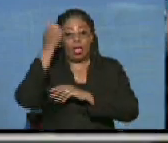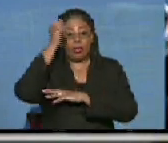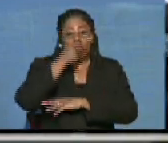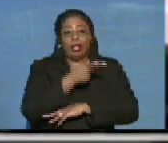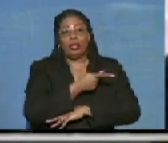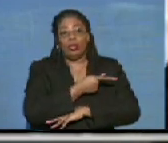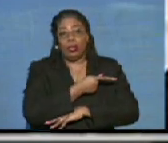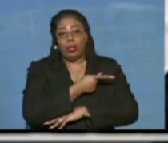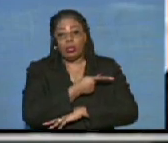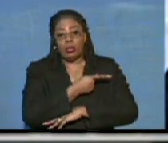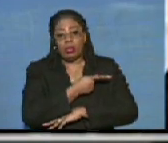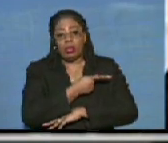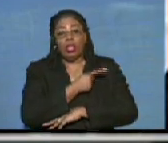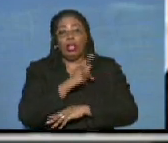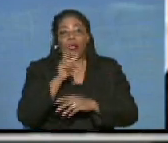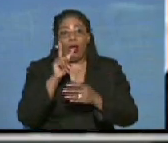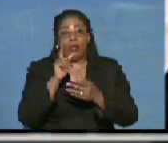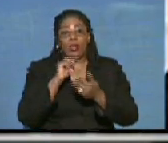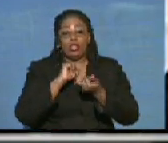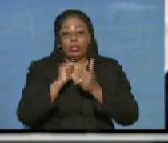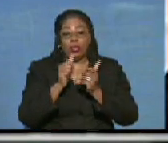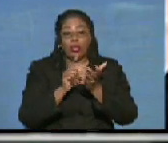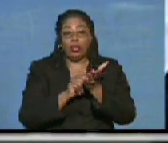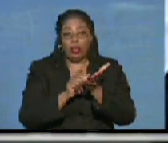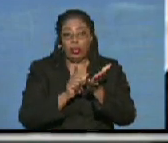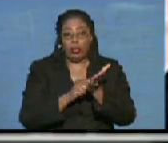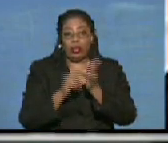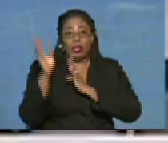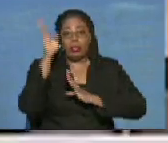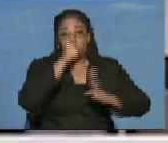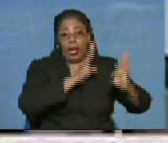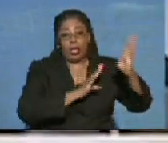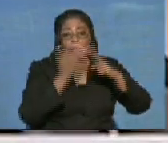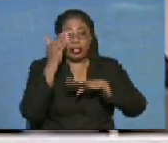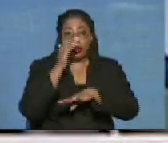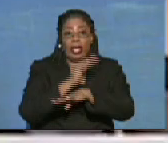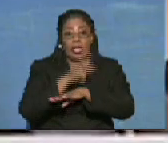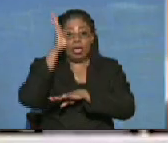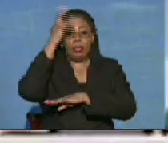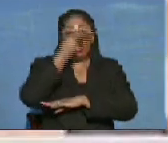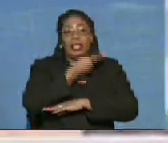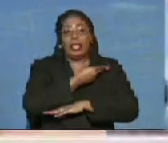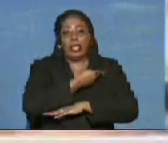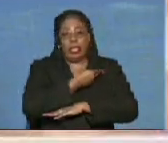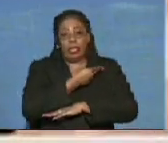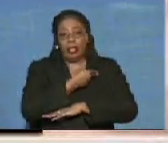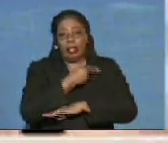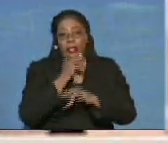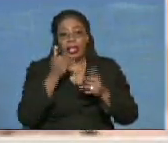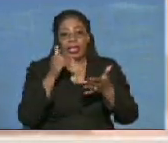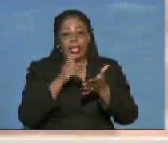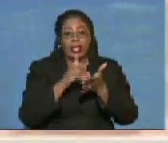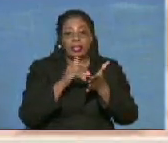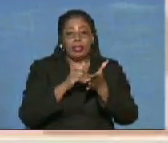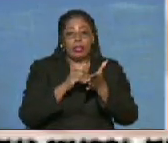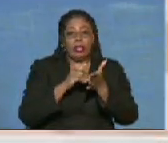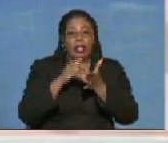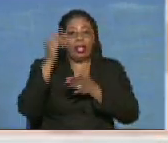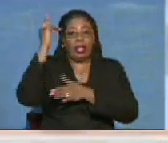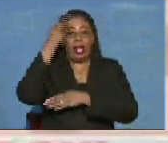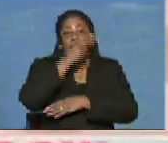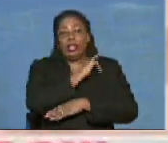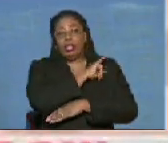Topping sports news, it was a battle of the Bahamians last night in the association as Buddy Hield and his Indiana Pacers would take on Kai Jones and his Charlotte